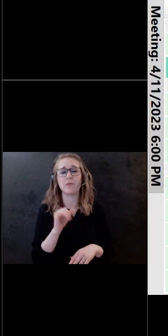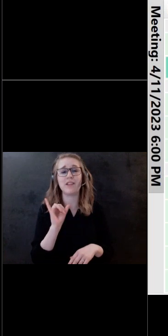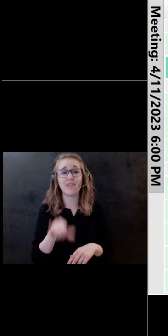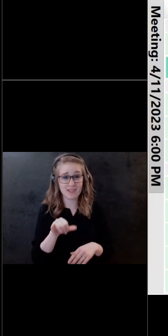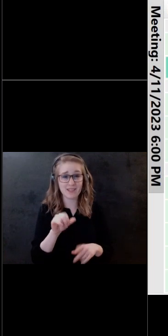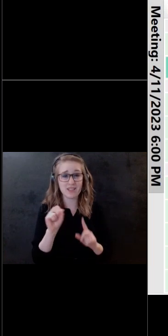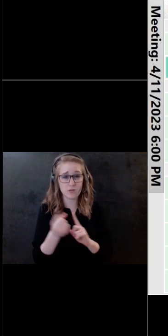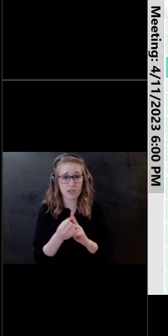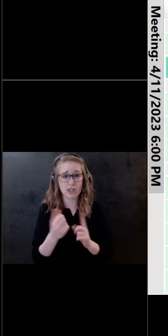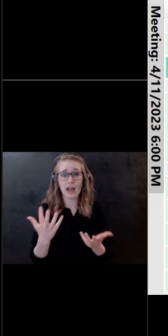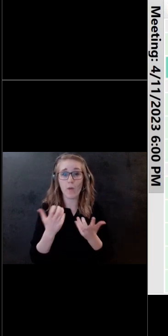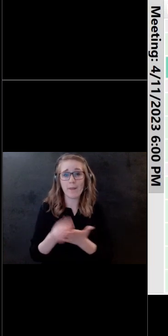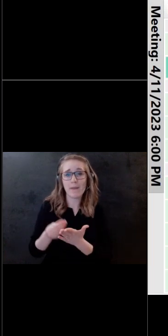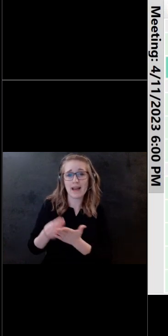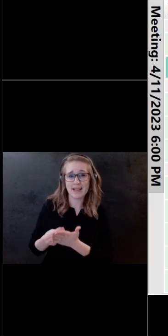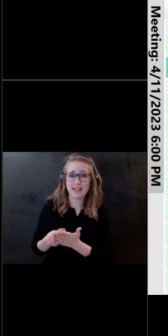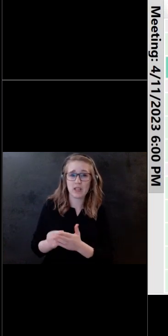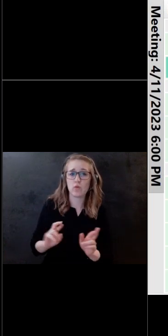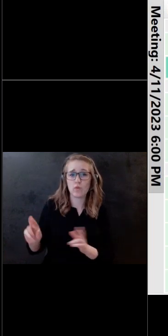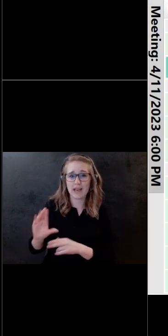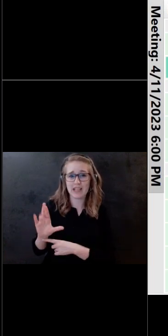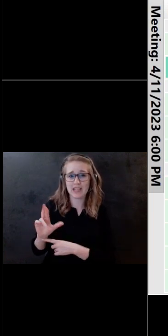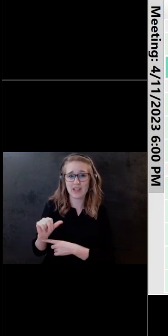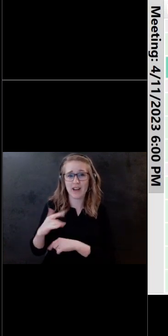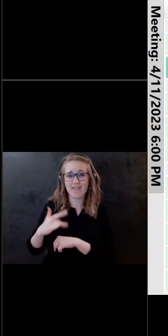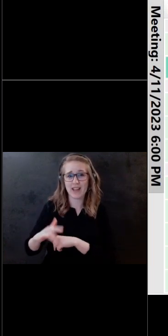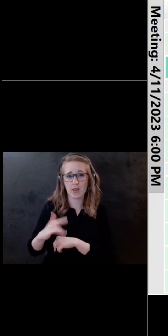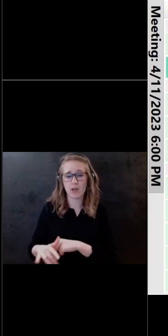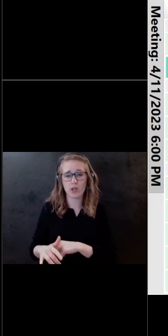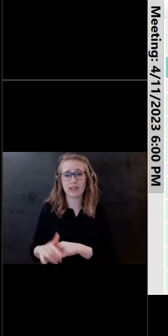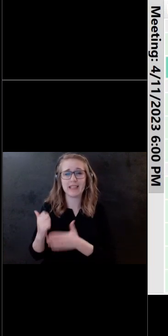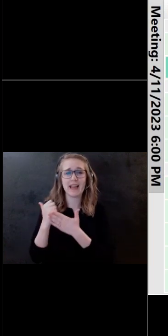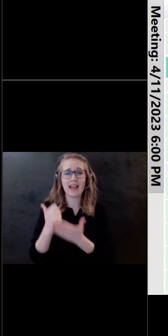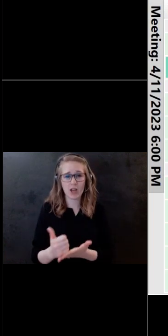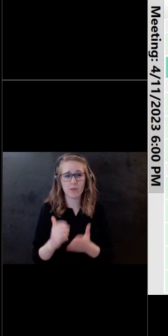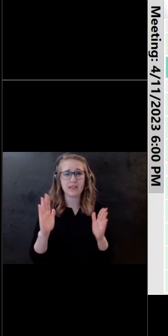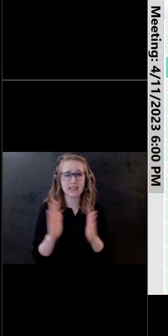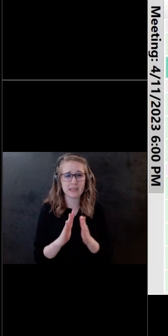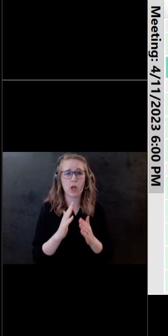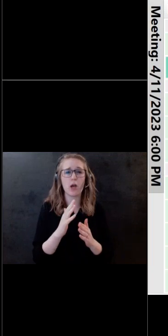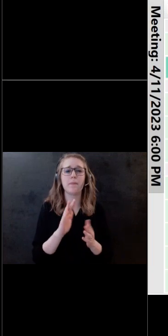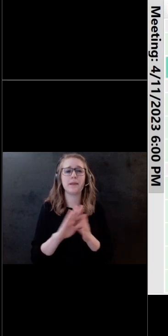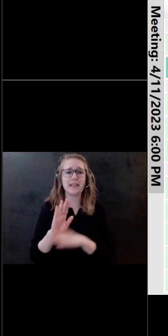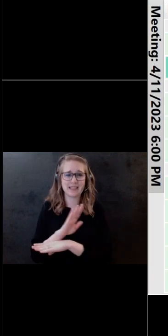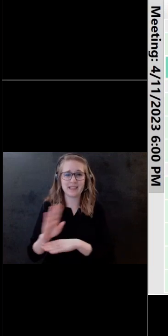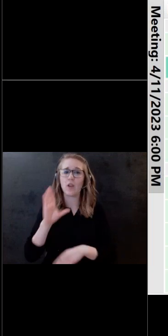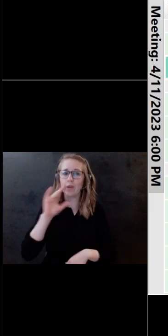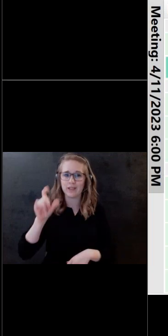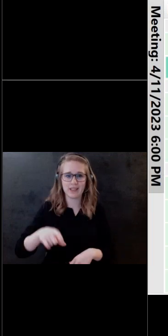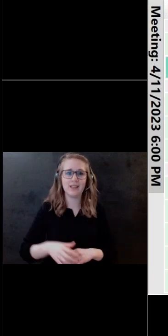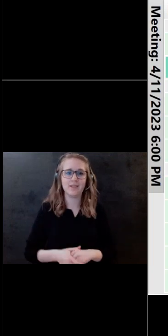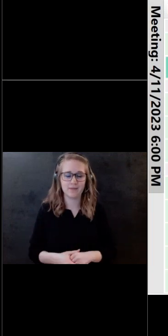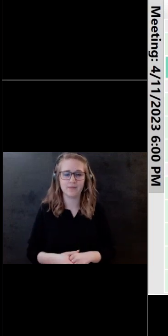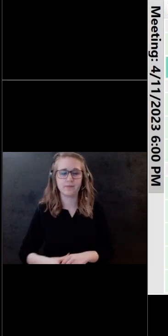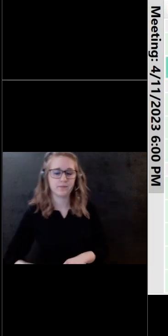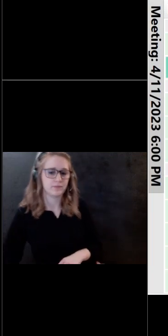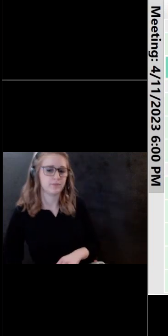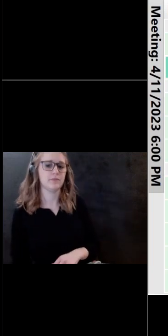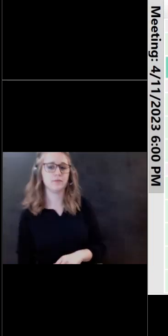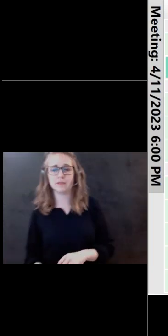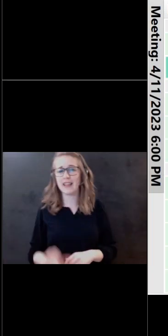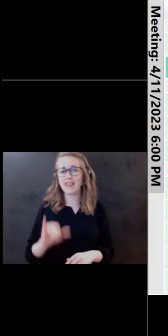want to have money in the CRA available to help our small businesses, because they're going to need it. that's where my mind